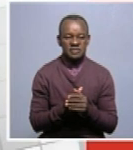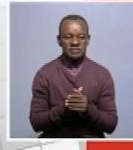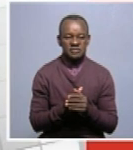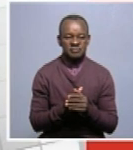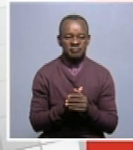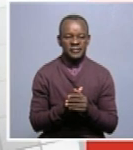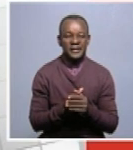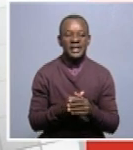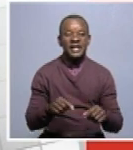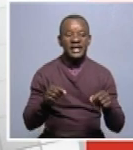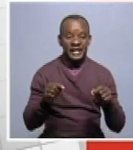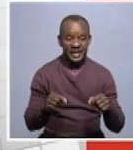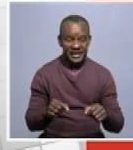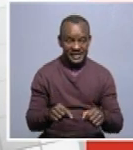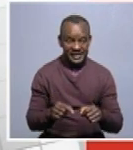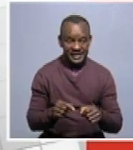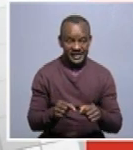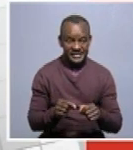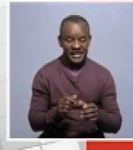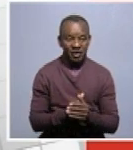result of its high affinity to the lung.